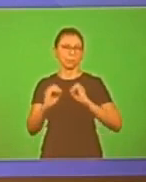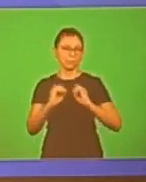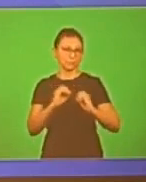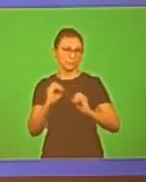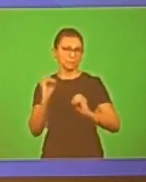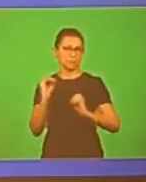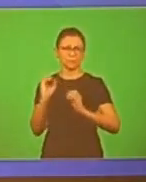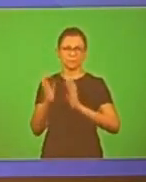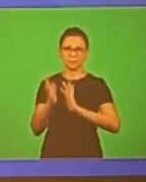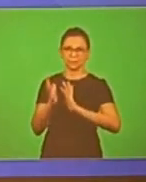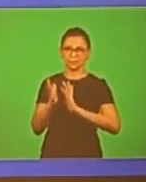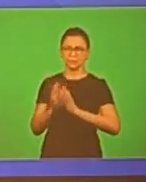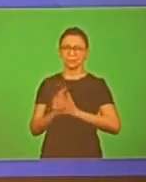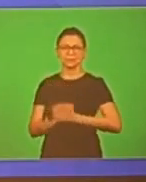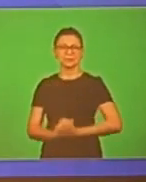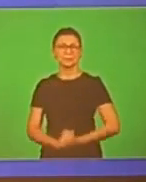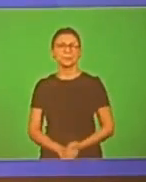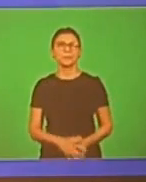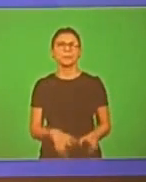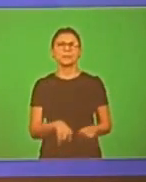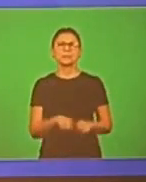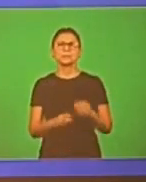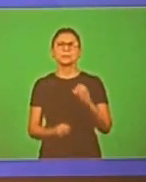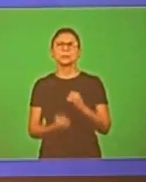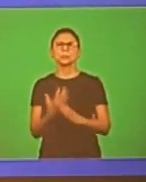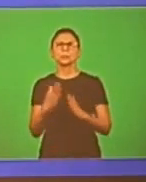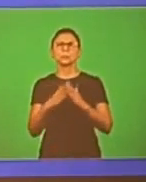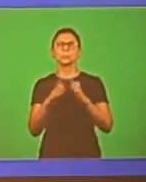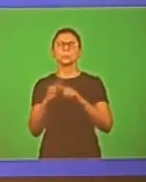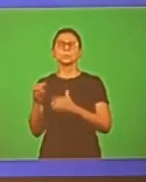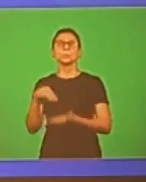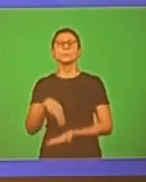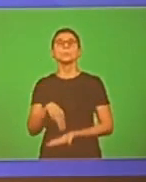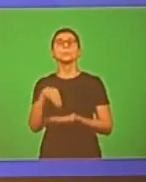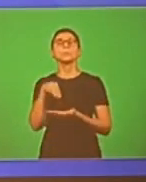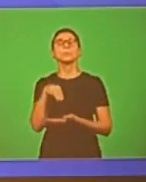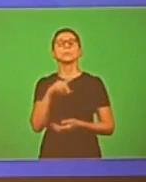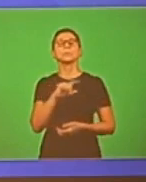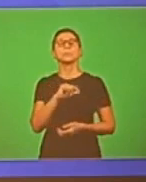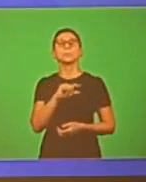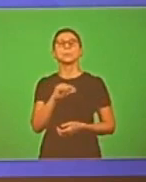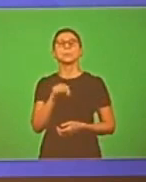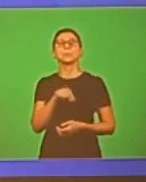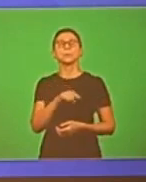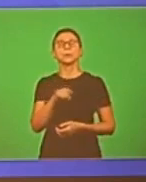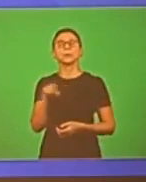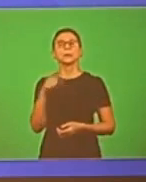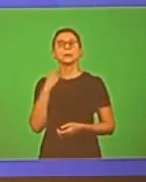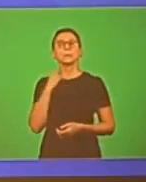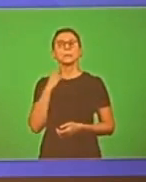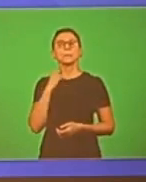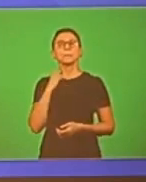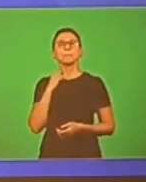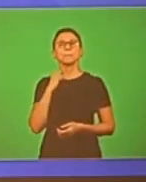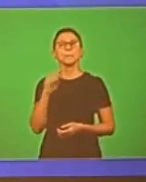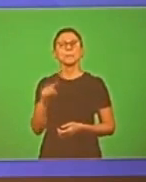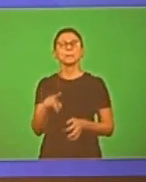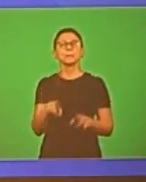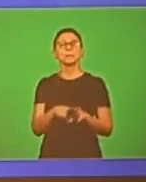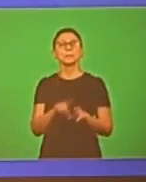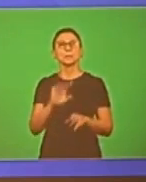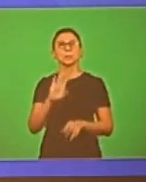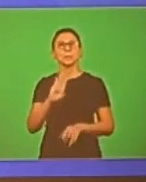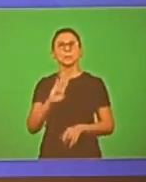We had a workshop of sign languages. The Church of Maranatha in Etelvina Carneiro,